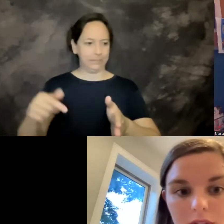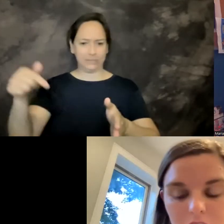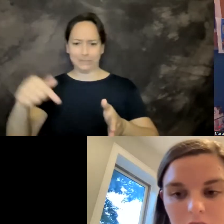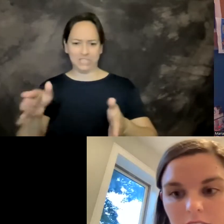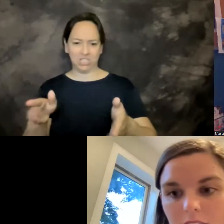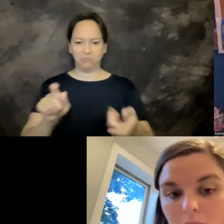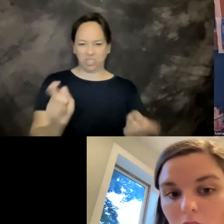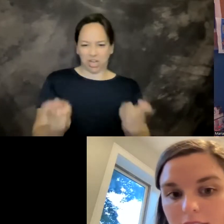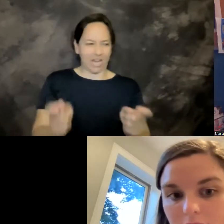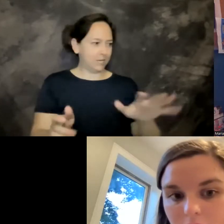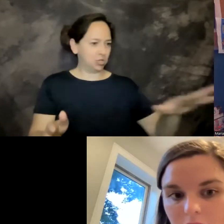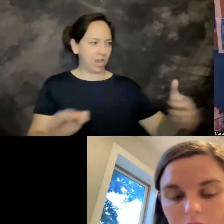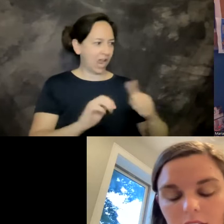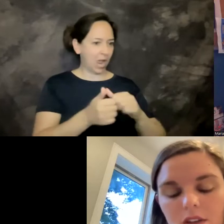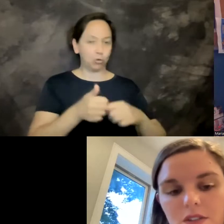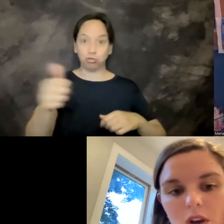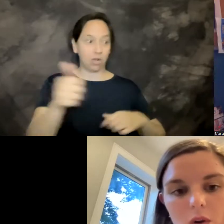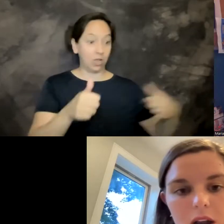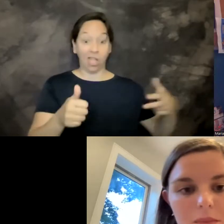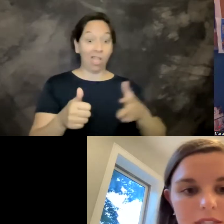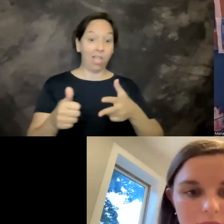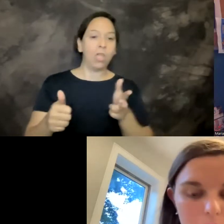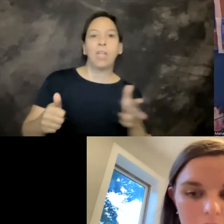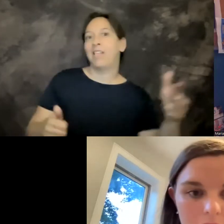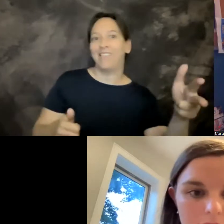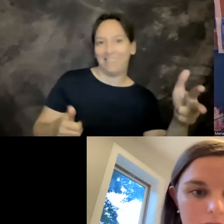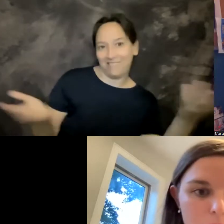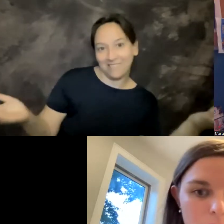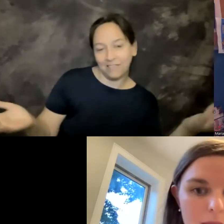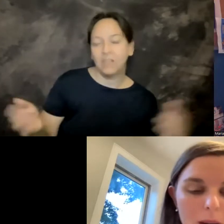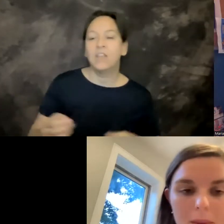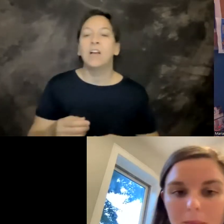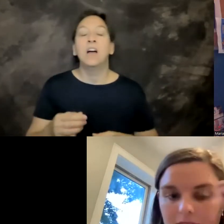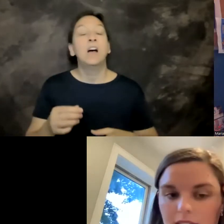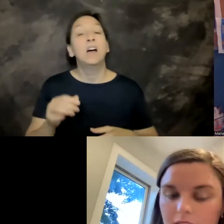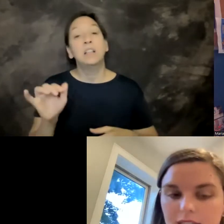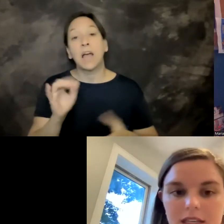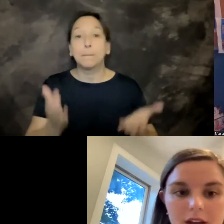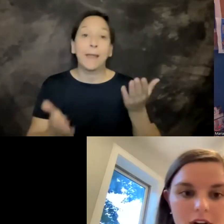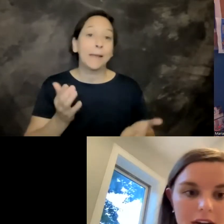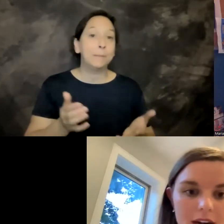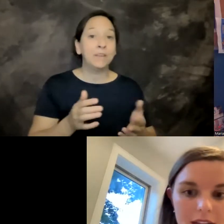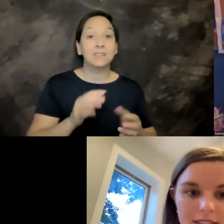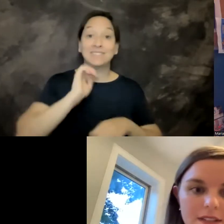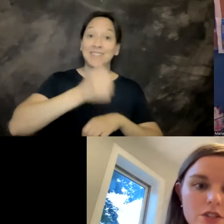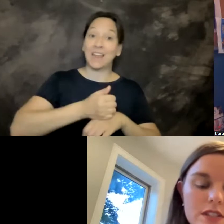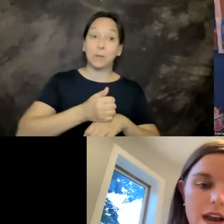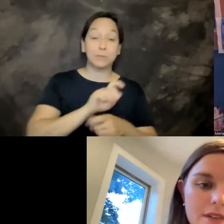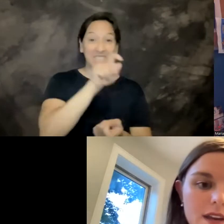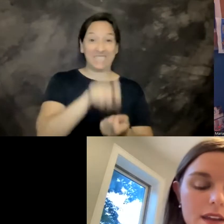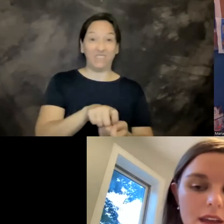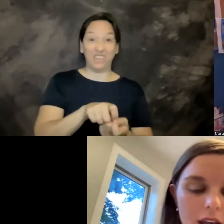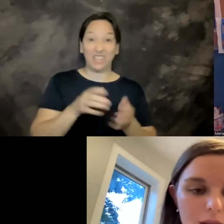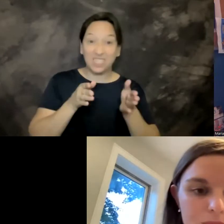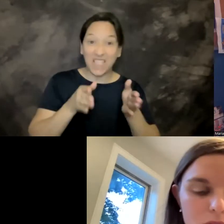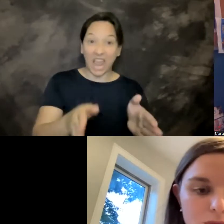more efficiently and more safely. So in some areas that will be pop-up bus lanes, and other areas that's just